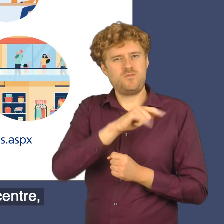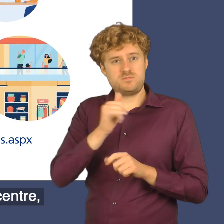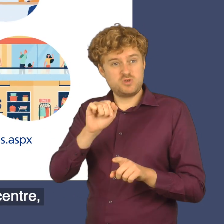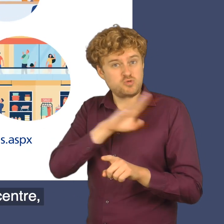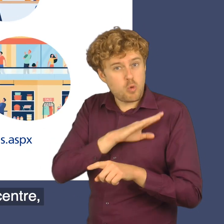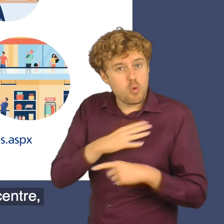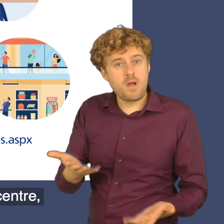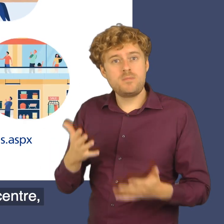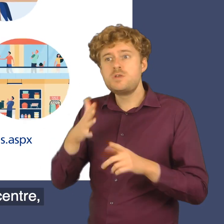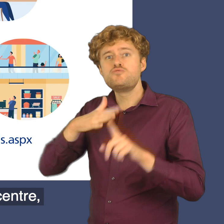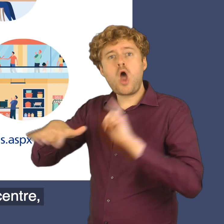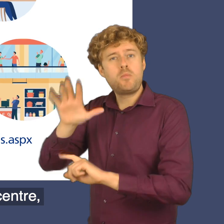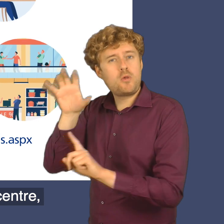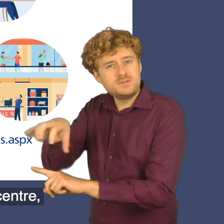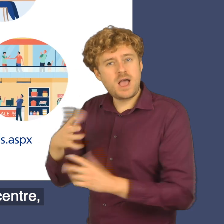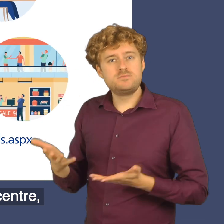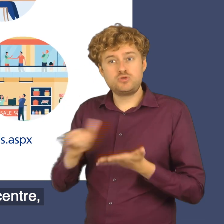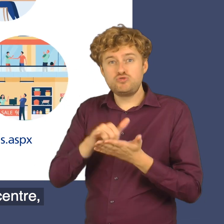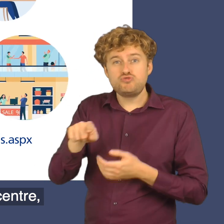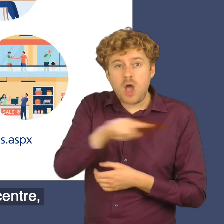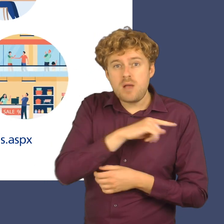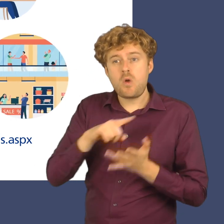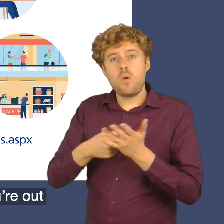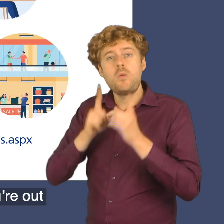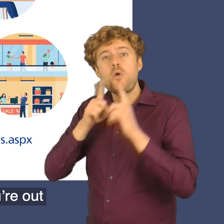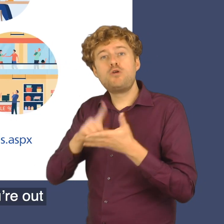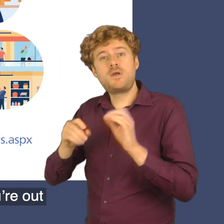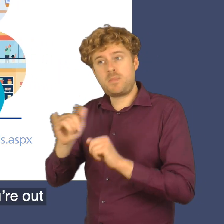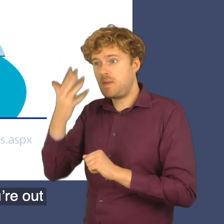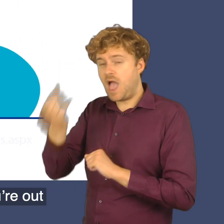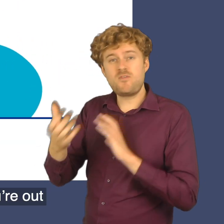community centre, local shopping centre or sports club. Look out